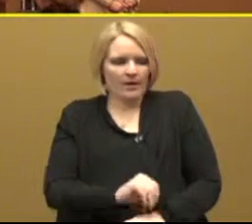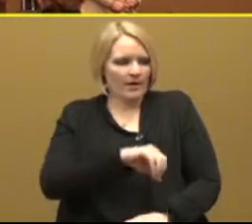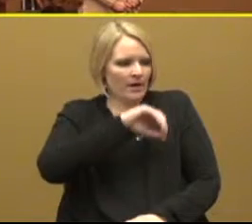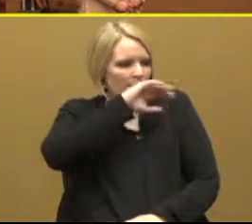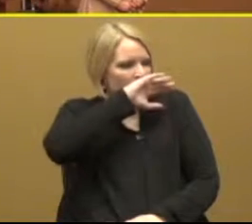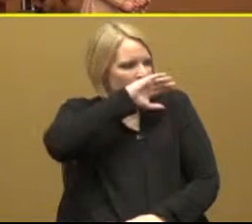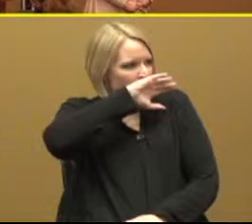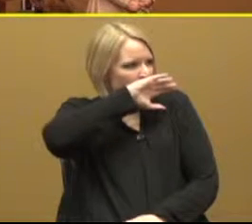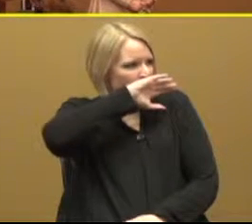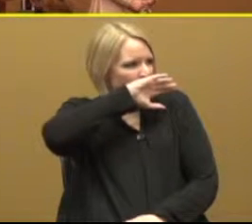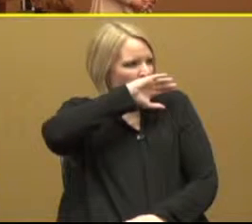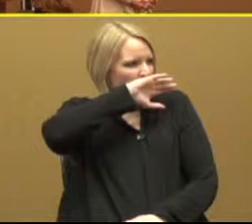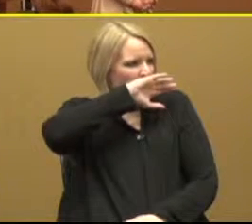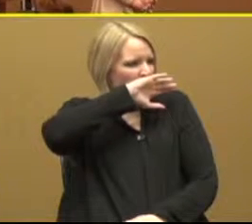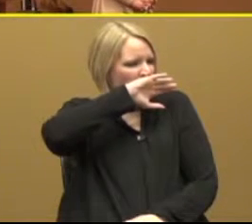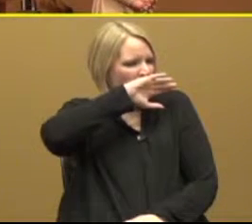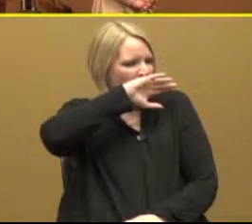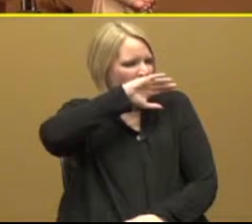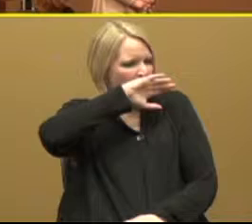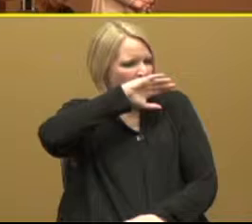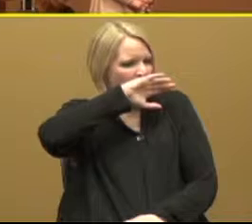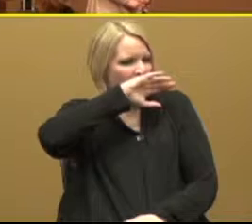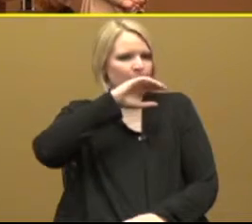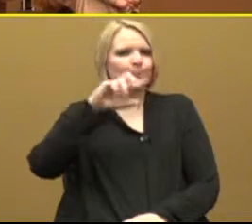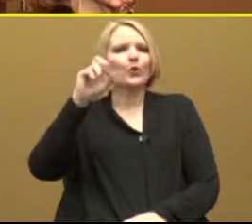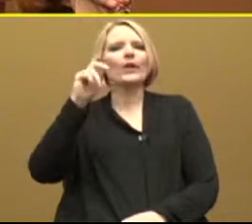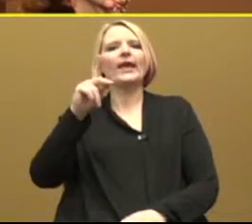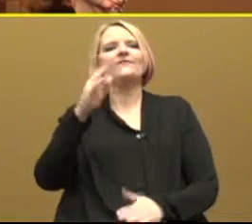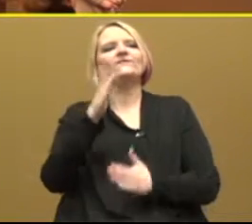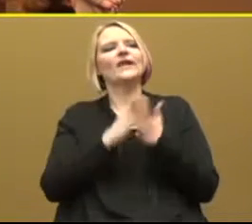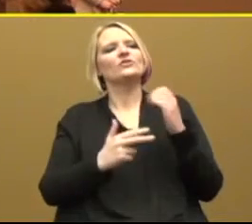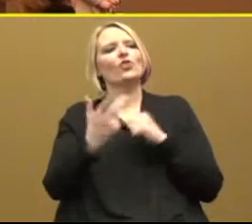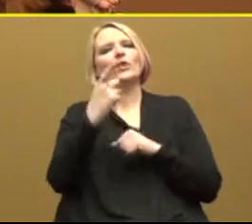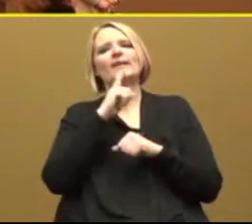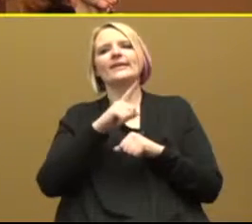Okay, so phase 3 is discrimination.